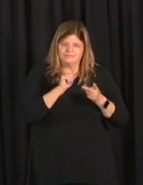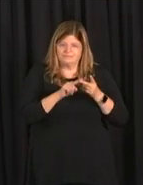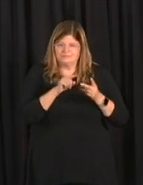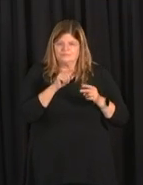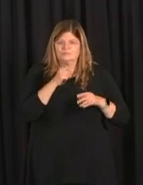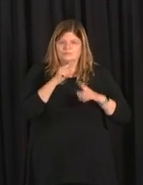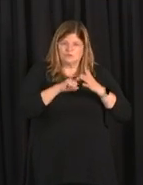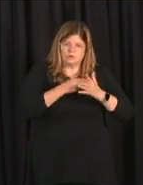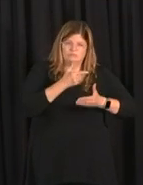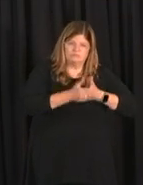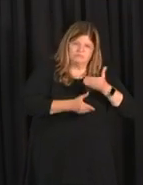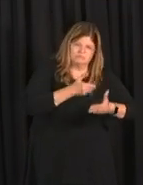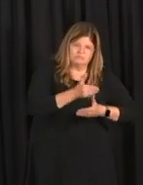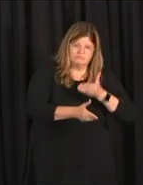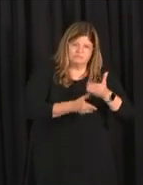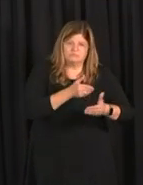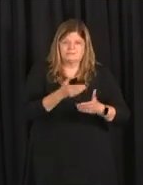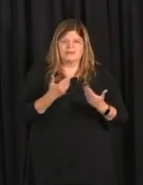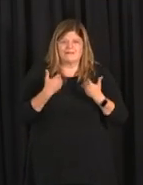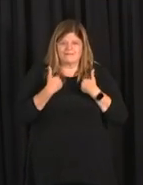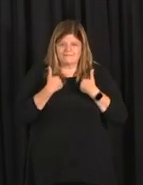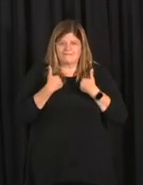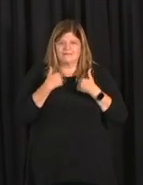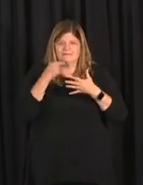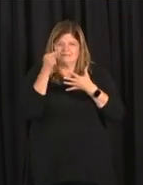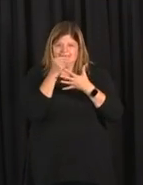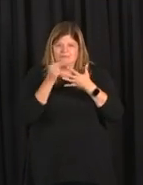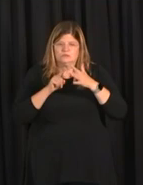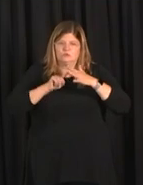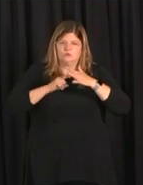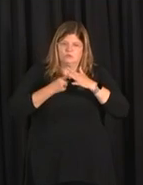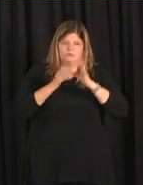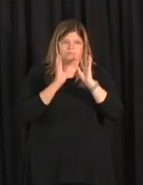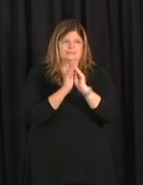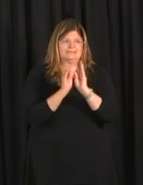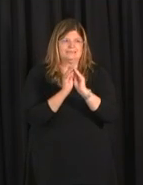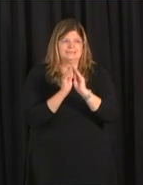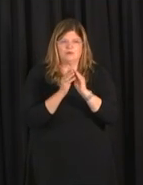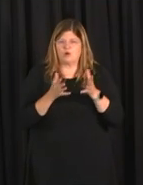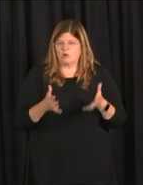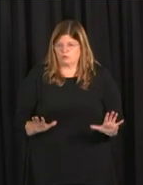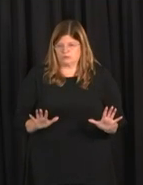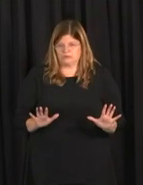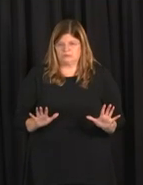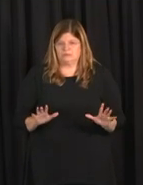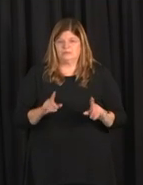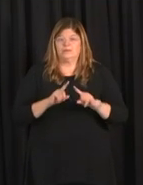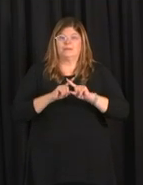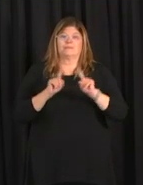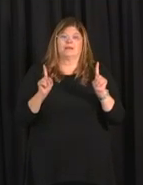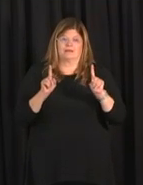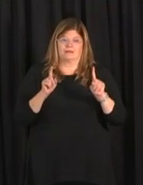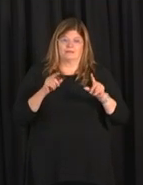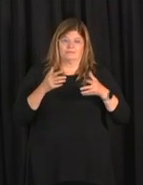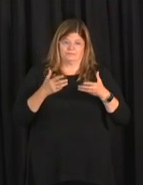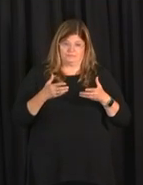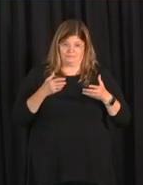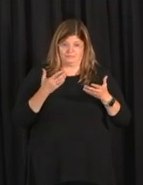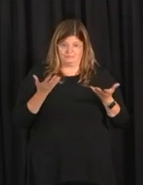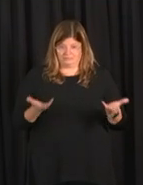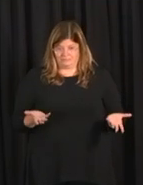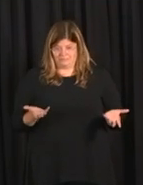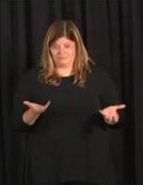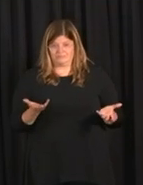started that process and have had those initial meetings already. And then once there is